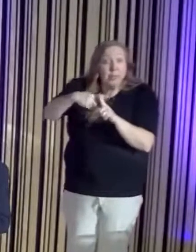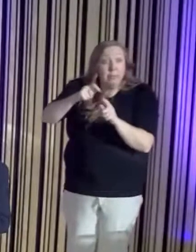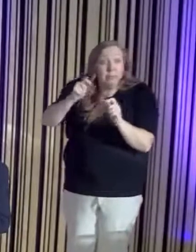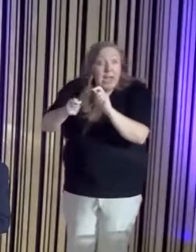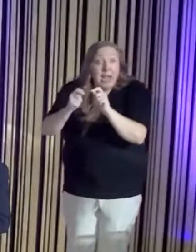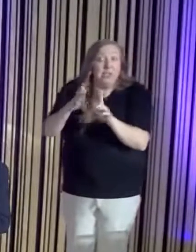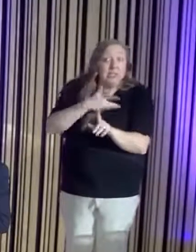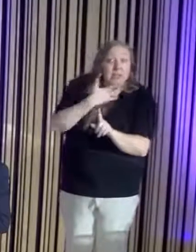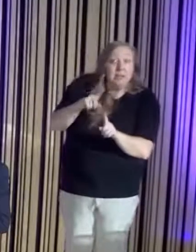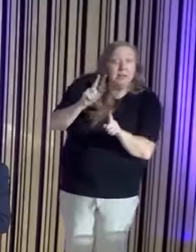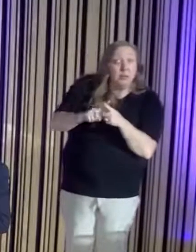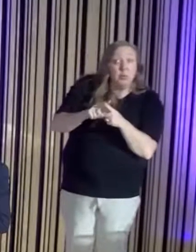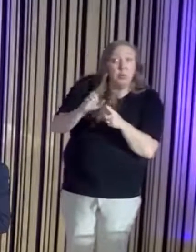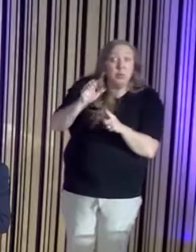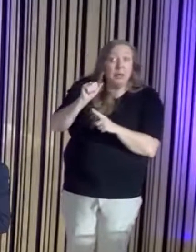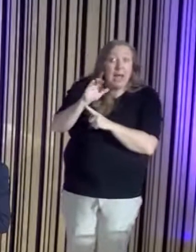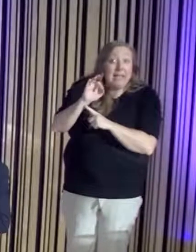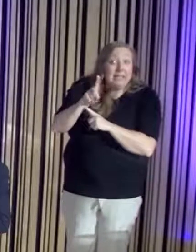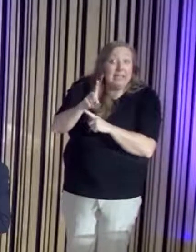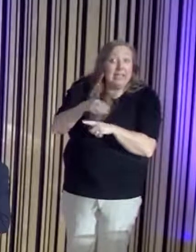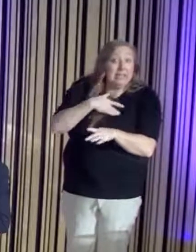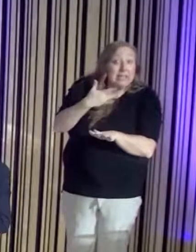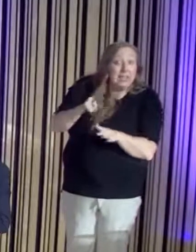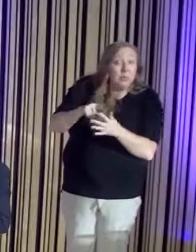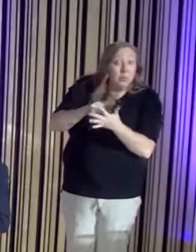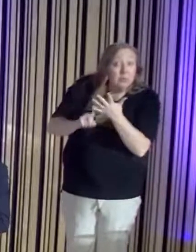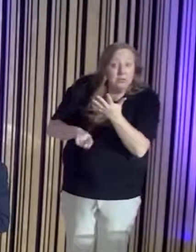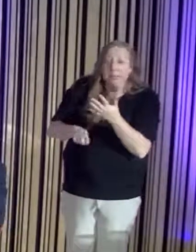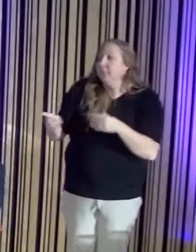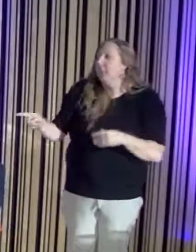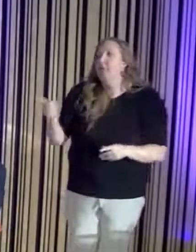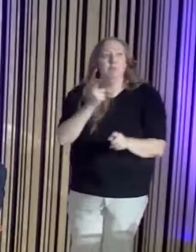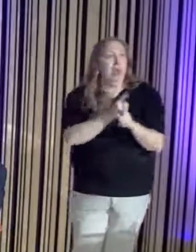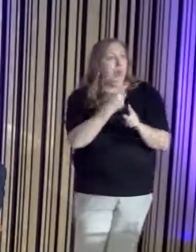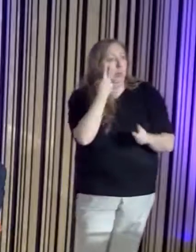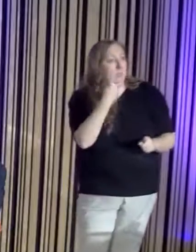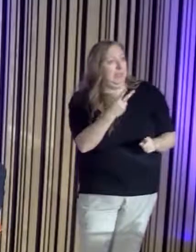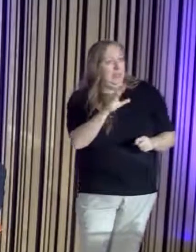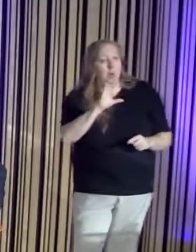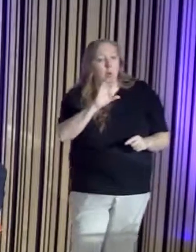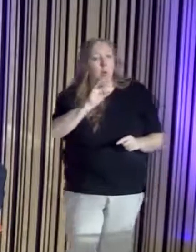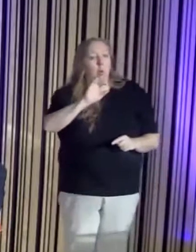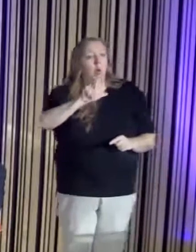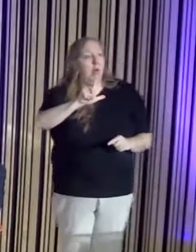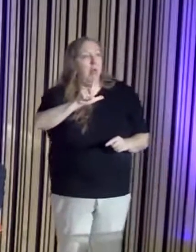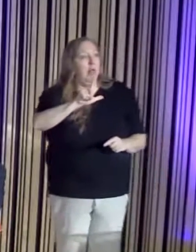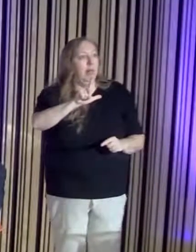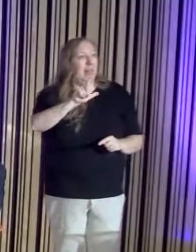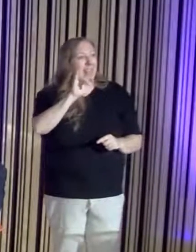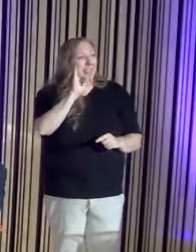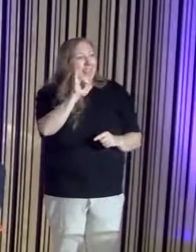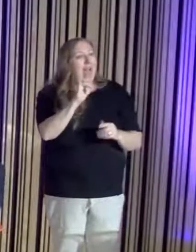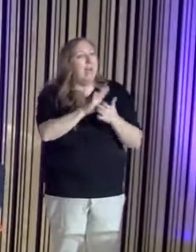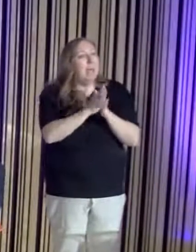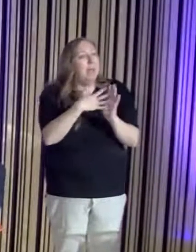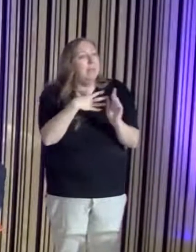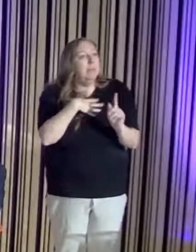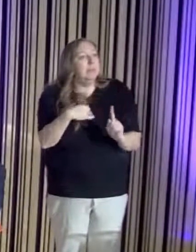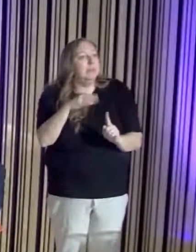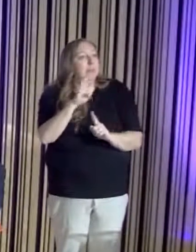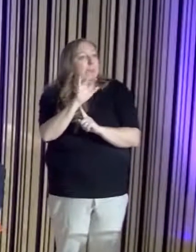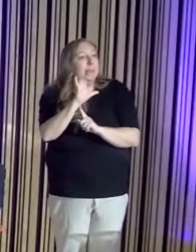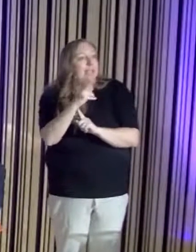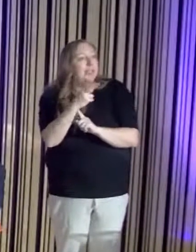their sensitivity to acidification, and so on. Because you see in coral, of course, the bleaching occurs because of change in temperature or